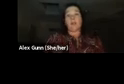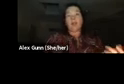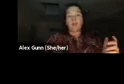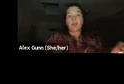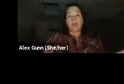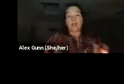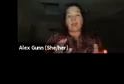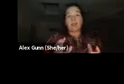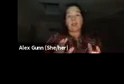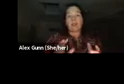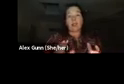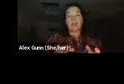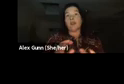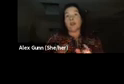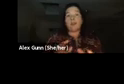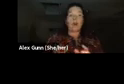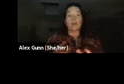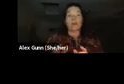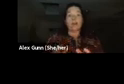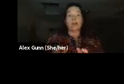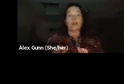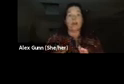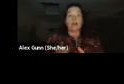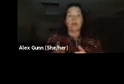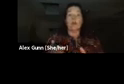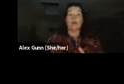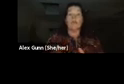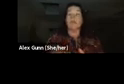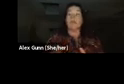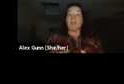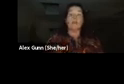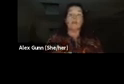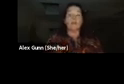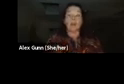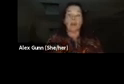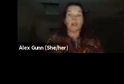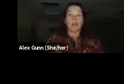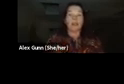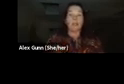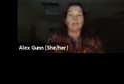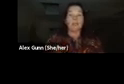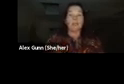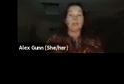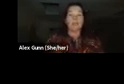So just to explain this strategy of troubling the binary thinking a little bit more from the perspective of queer